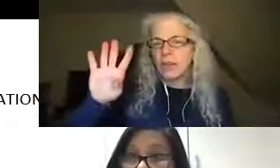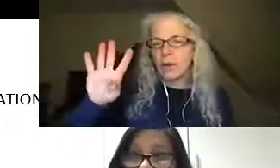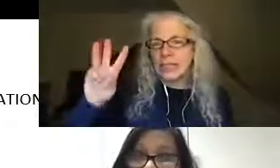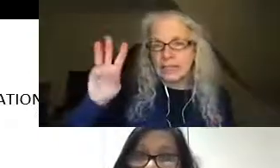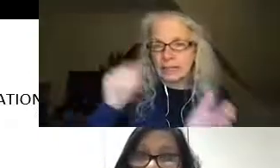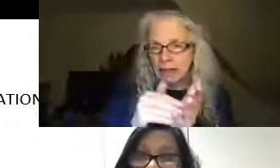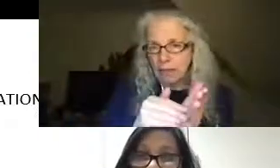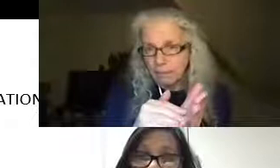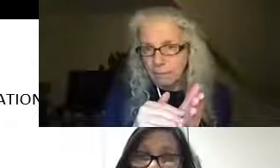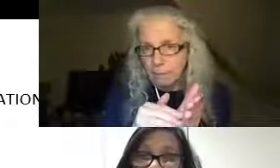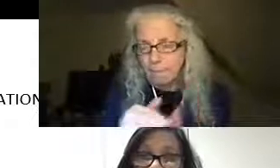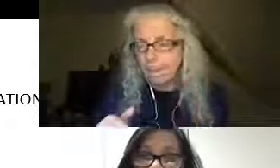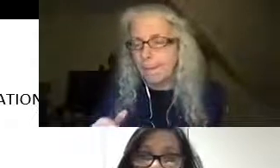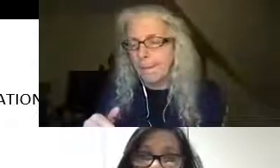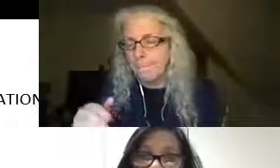$646,000.